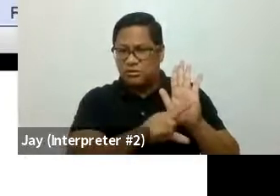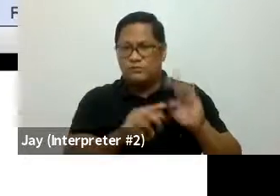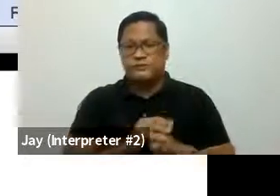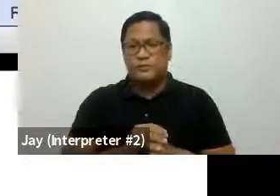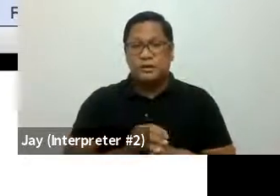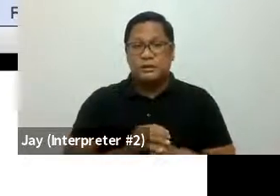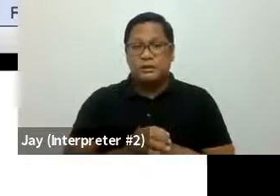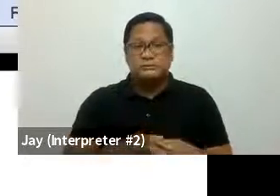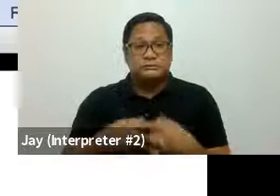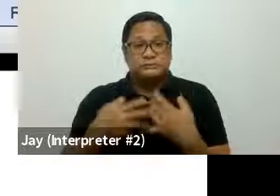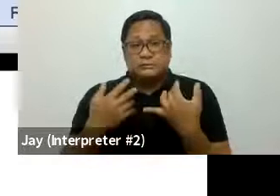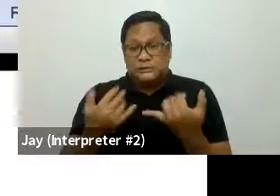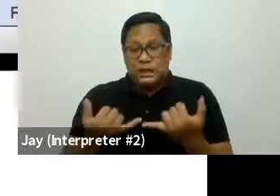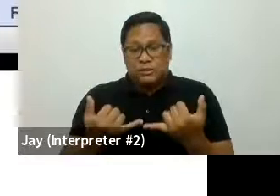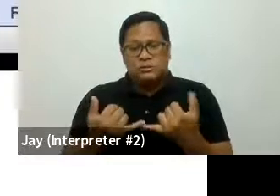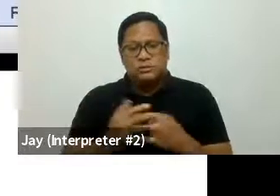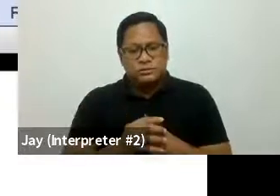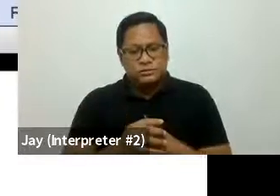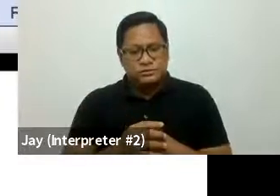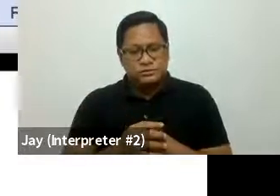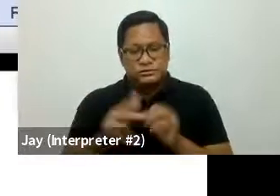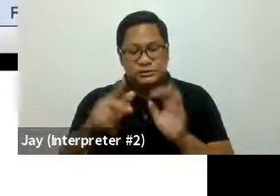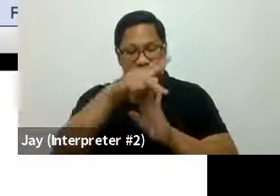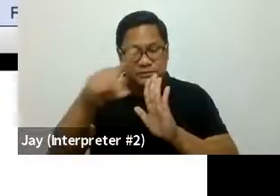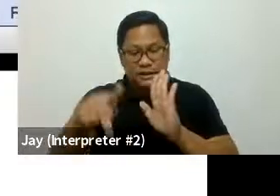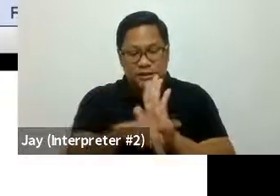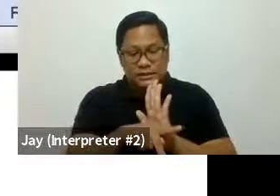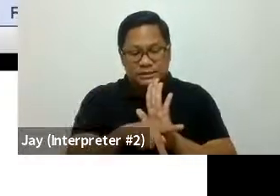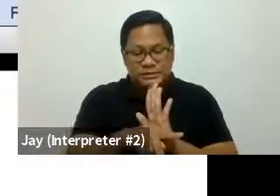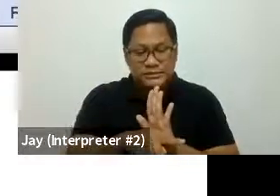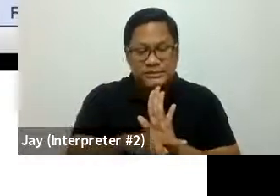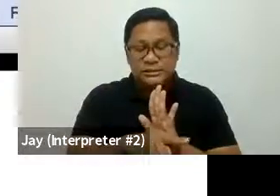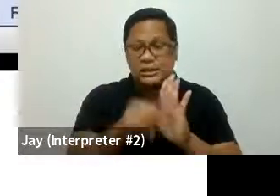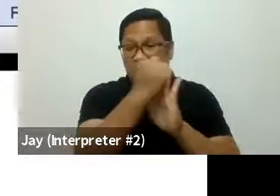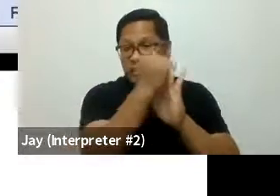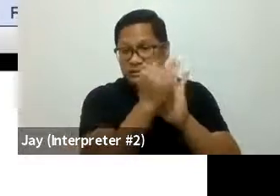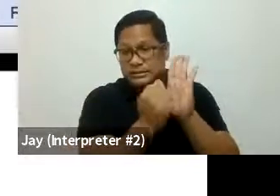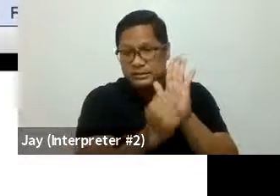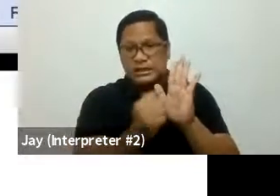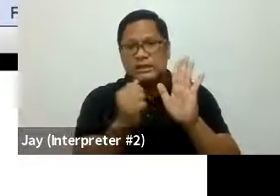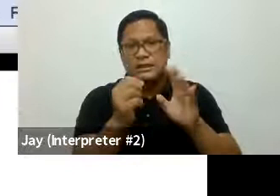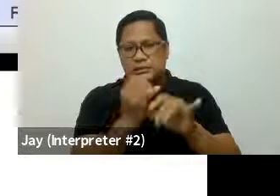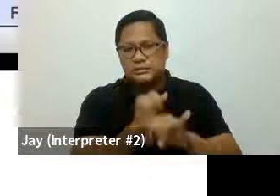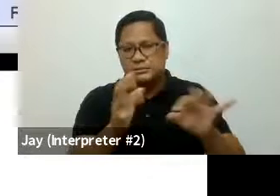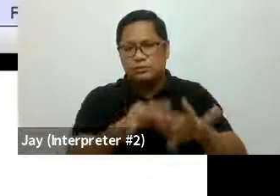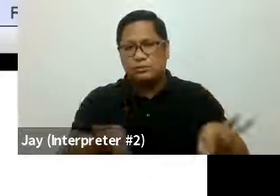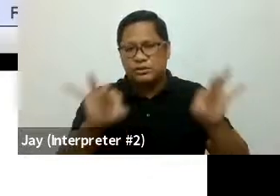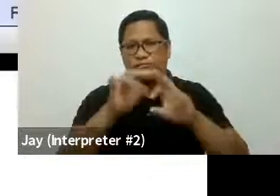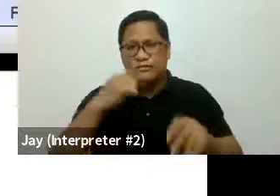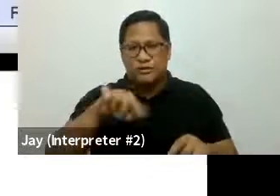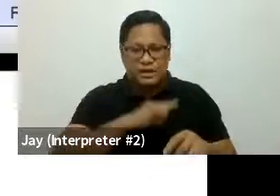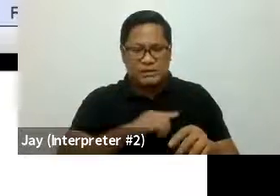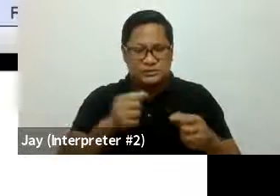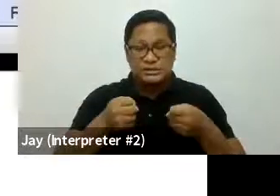to Oh, okay. As a policy agenda, and this is, I think, more important for us with regard to the